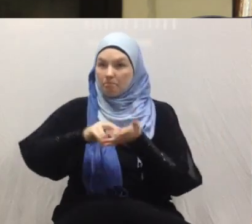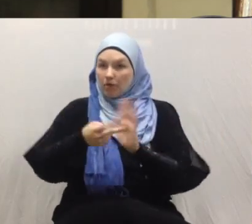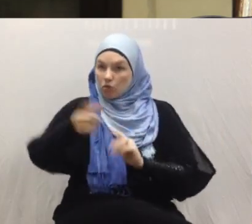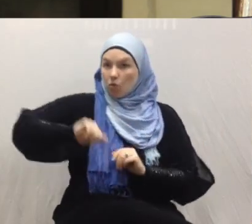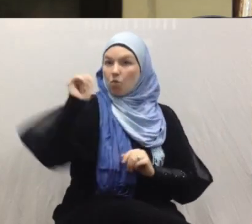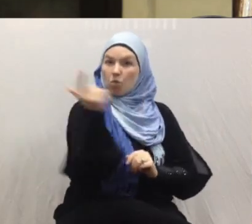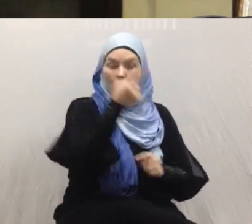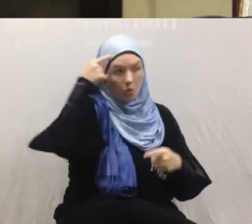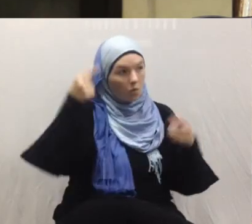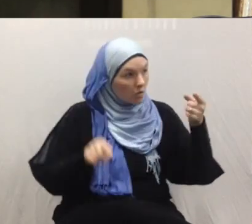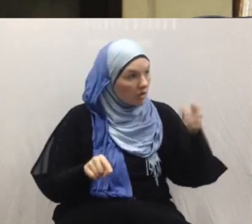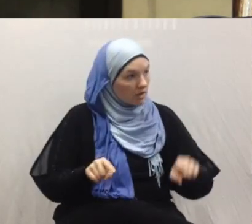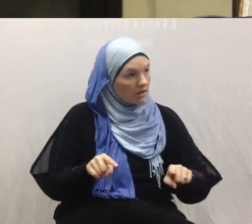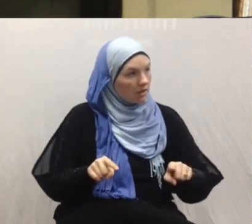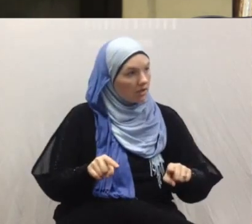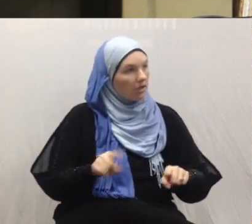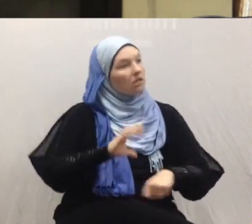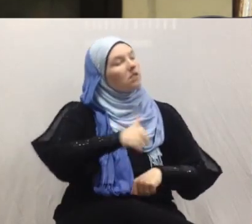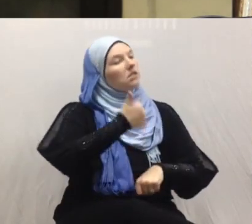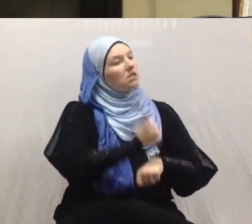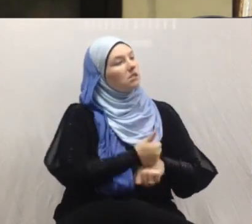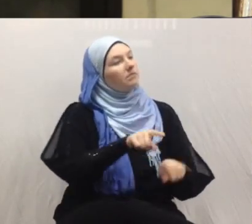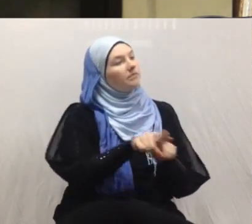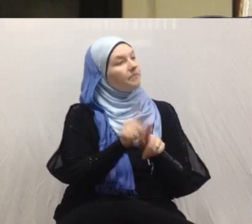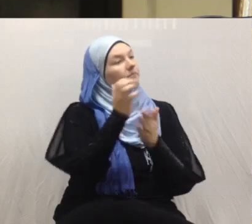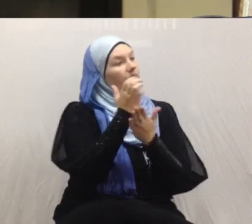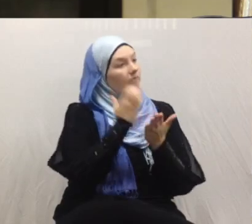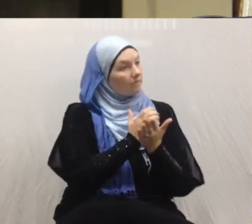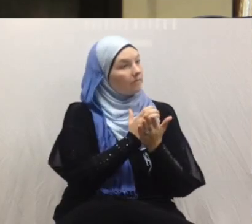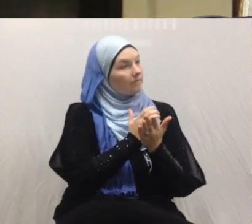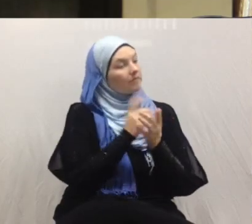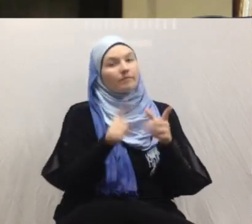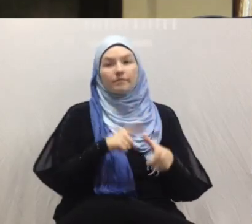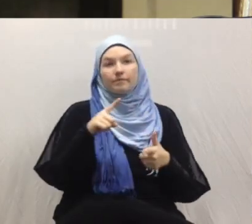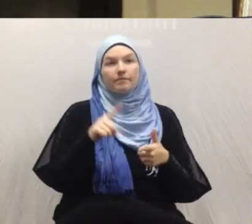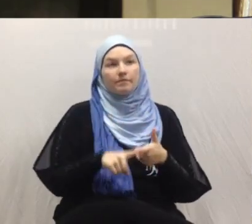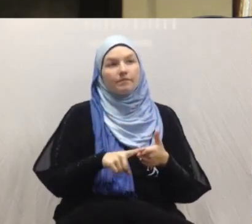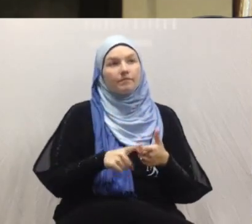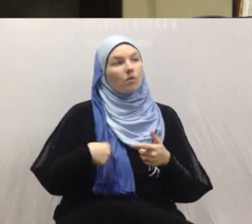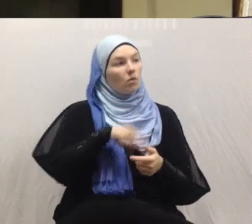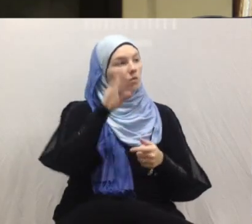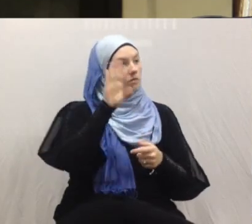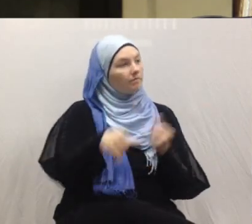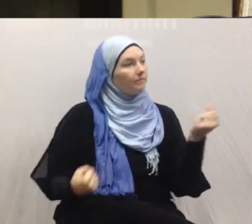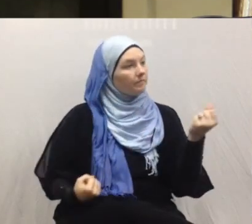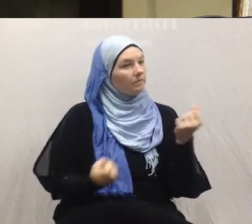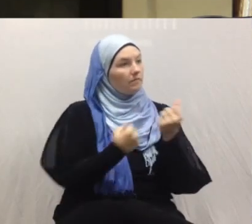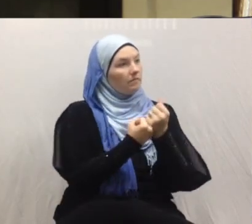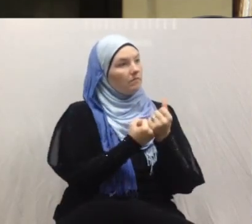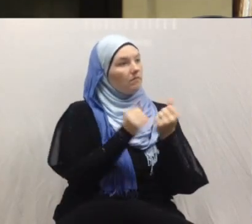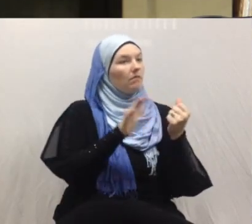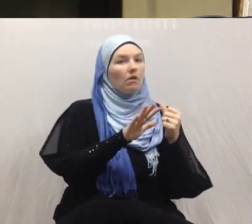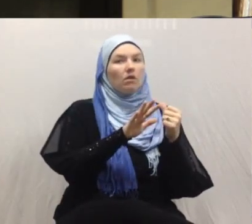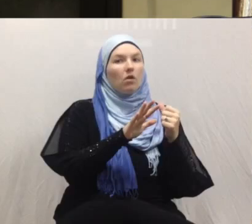society that is being established as a constitution for all, then you will be supported by the